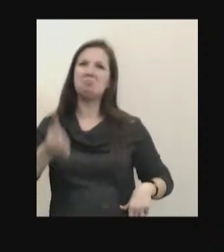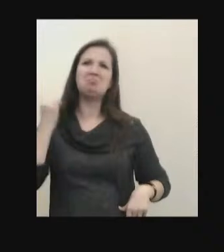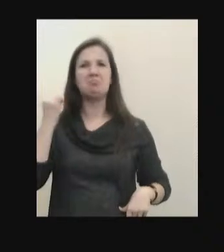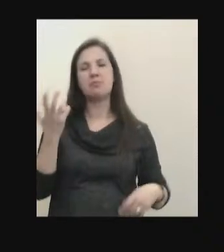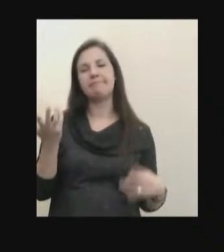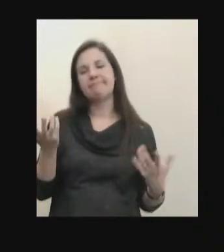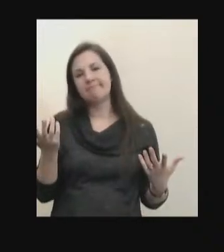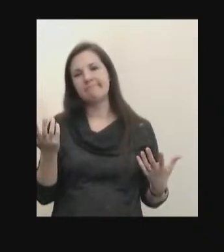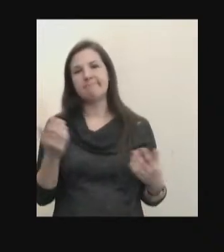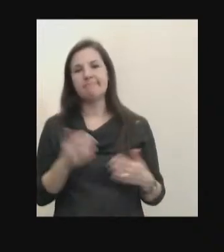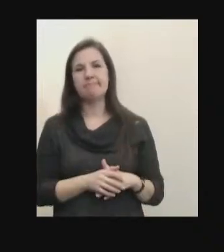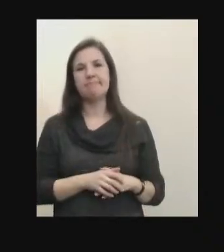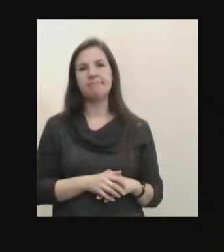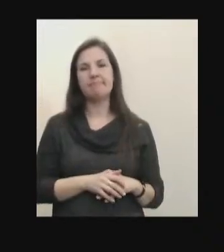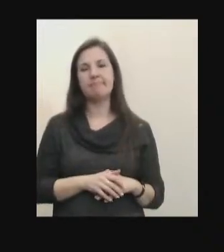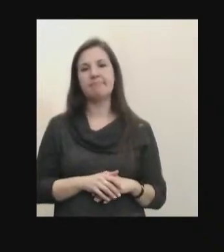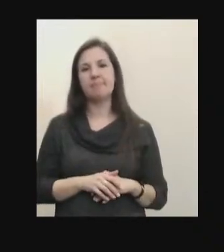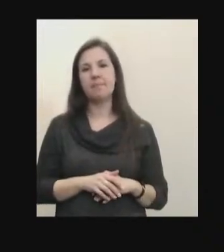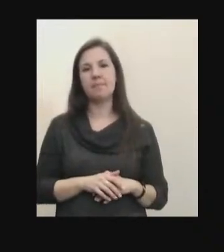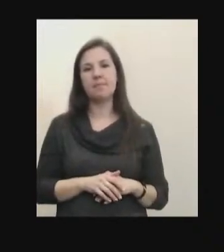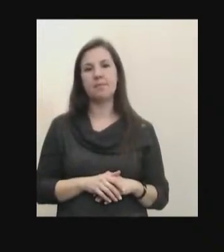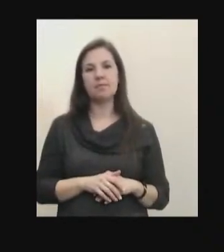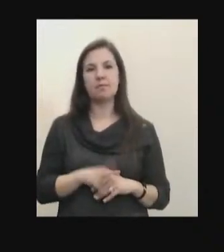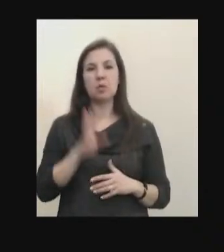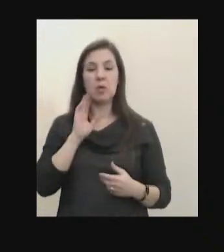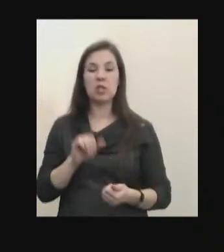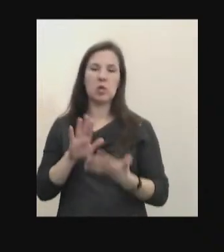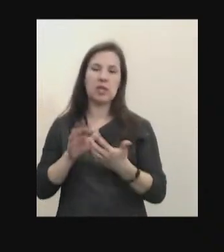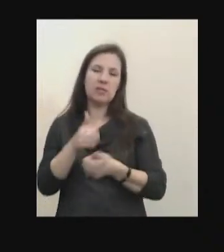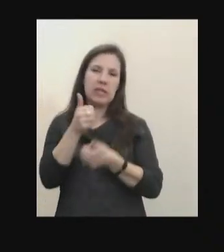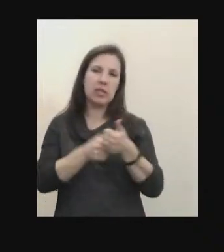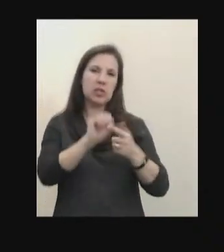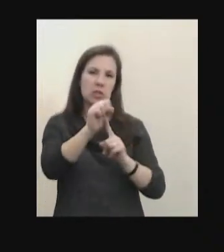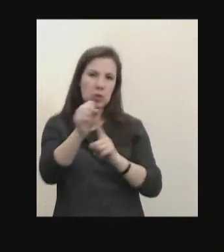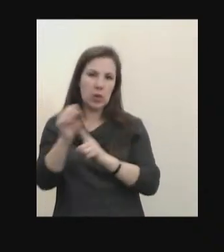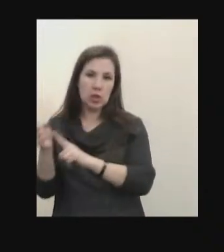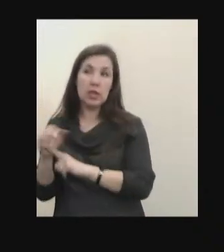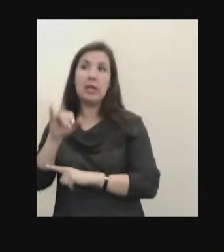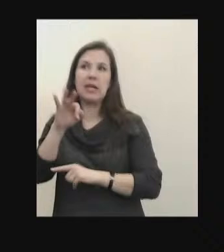And we'll address that on a case-by-case basis if we get to it.